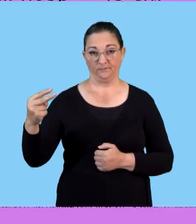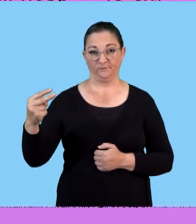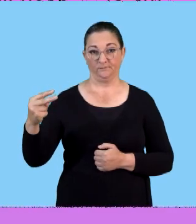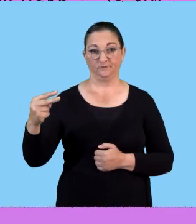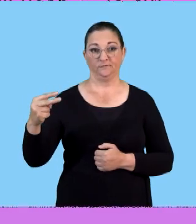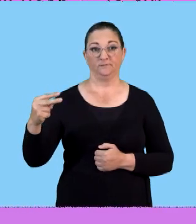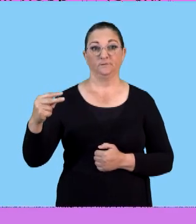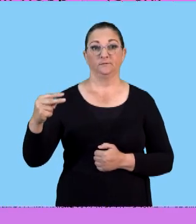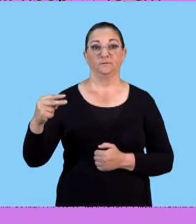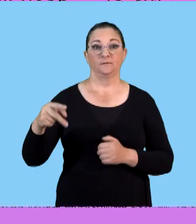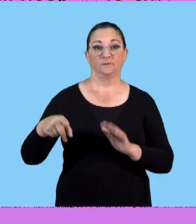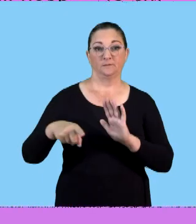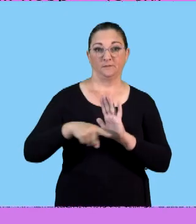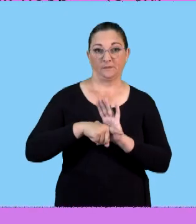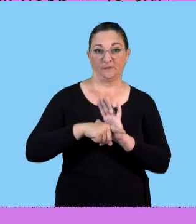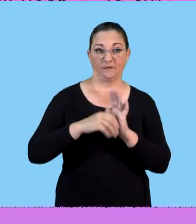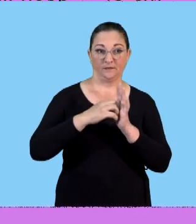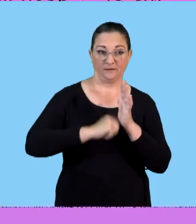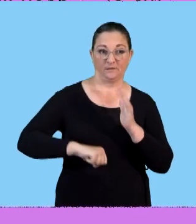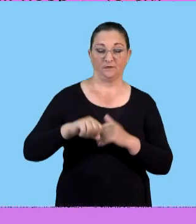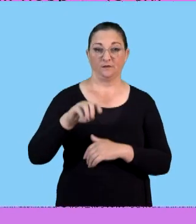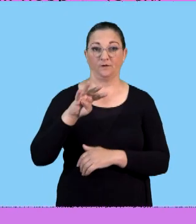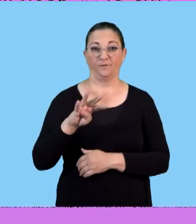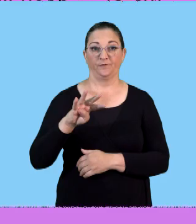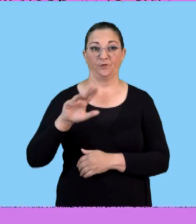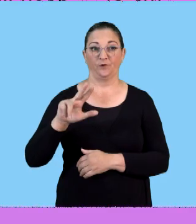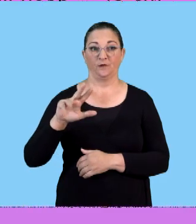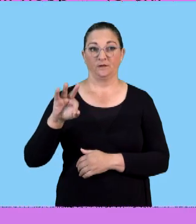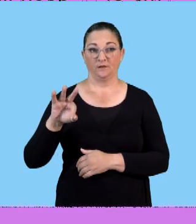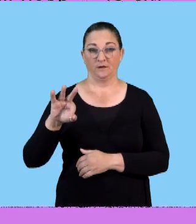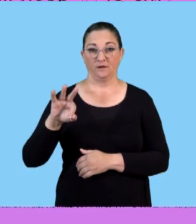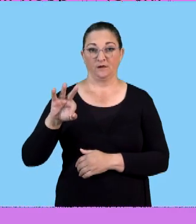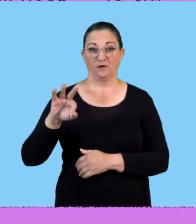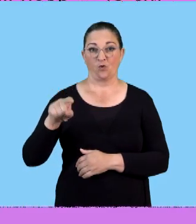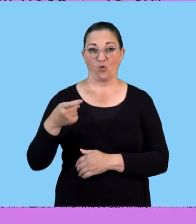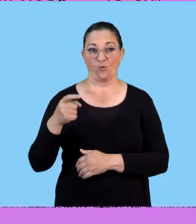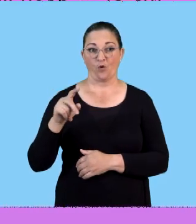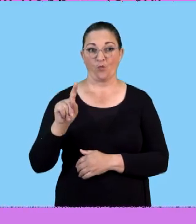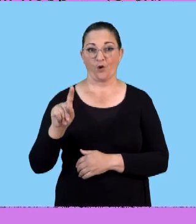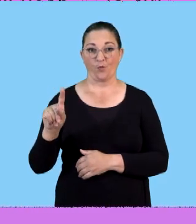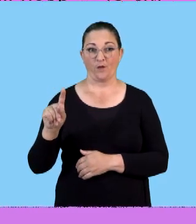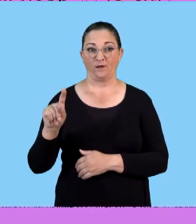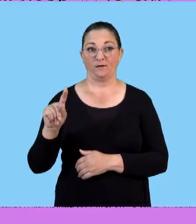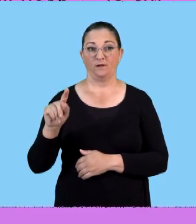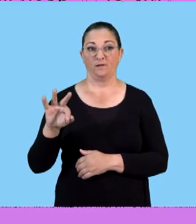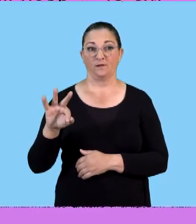1,590,6375 squared centimeters, and then I'll subtract the